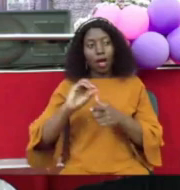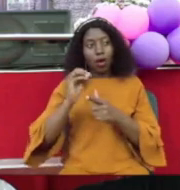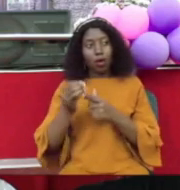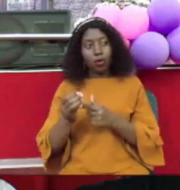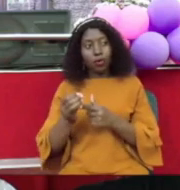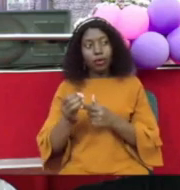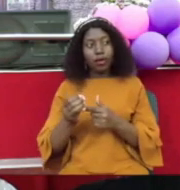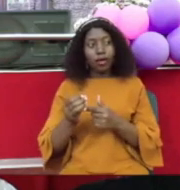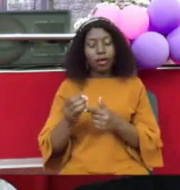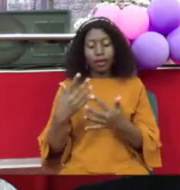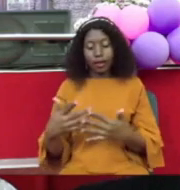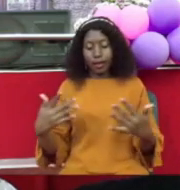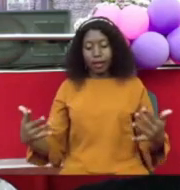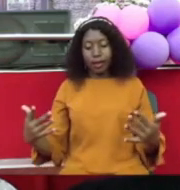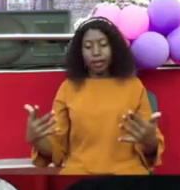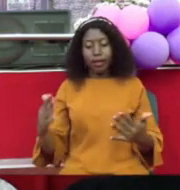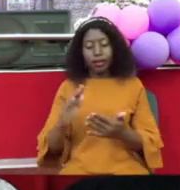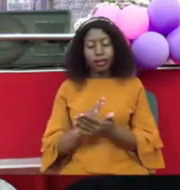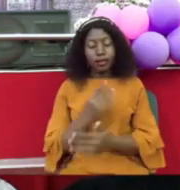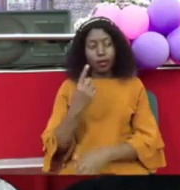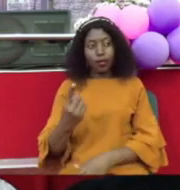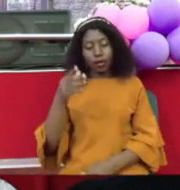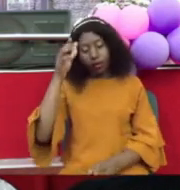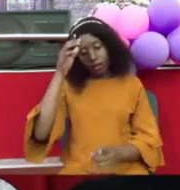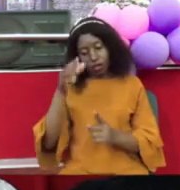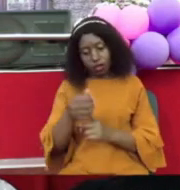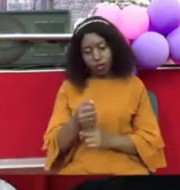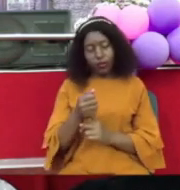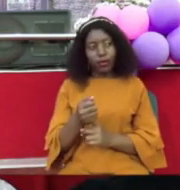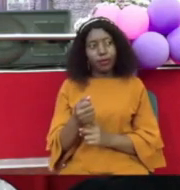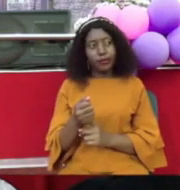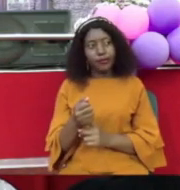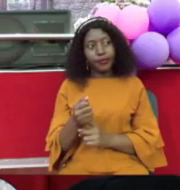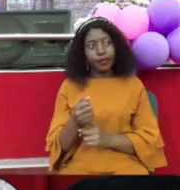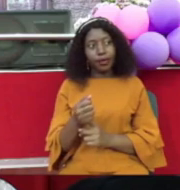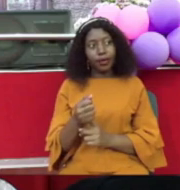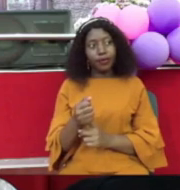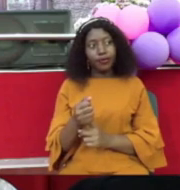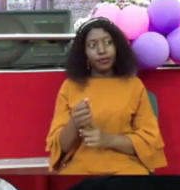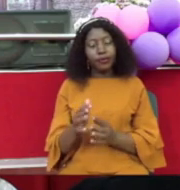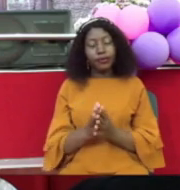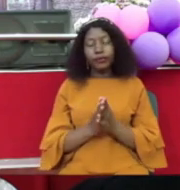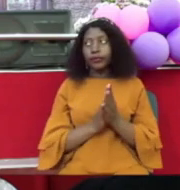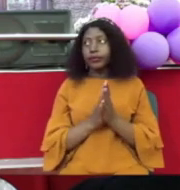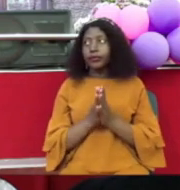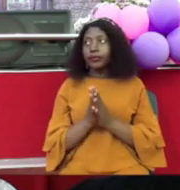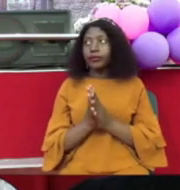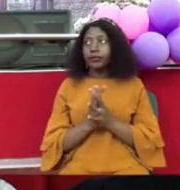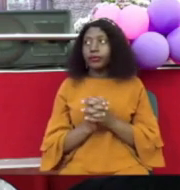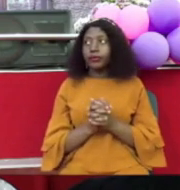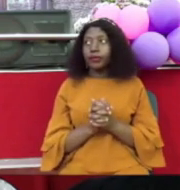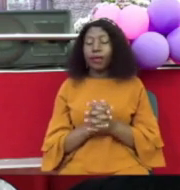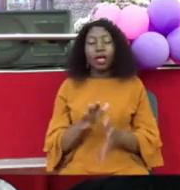Ama sababu ya kitu kinaenda kufikilisha what nini. What is it supposed to achieve? Kinafaa kufikia nini ama kutenda nini. So you